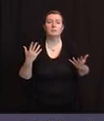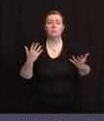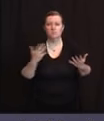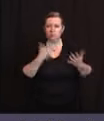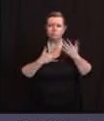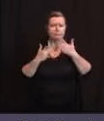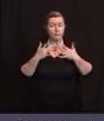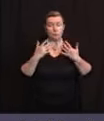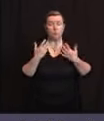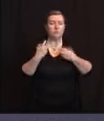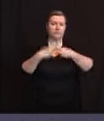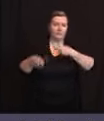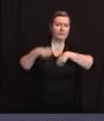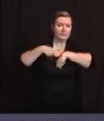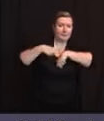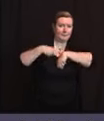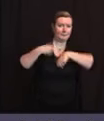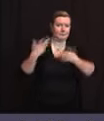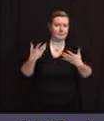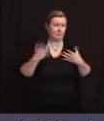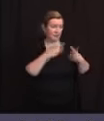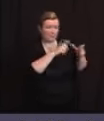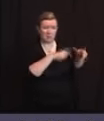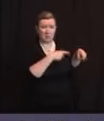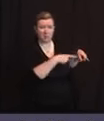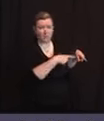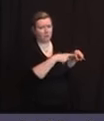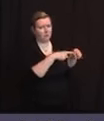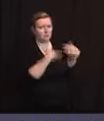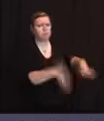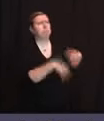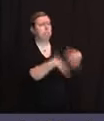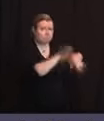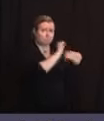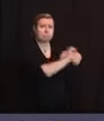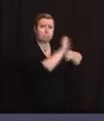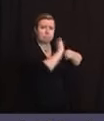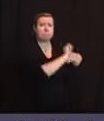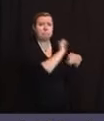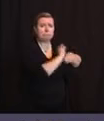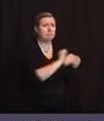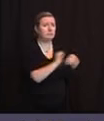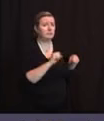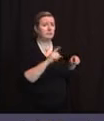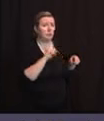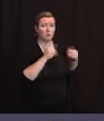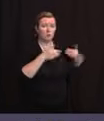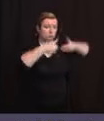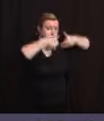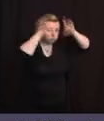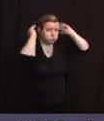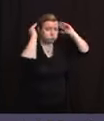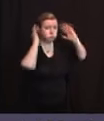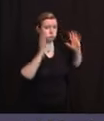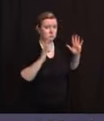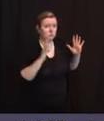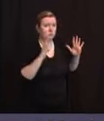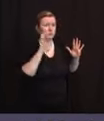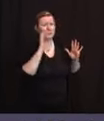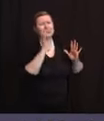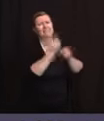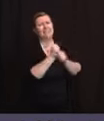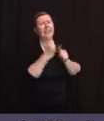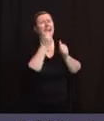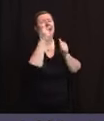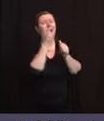also know that we've got people who could not be working any harder. This is a tsunami unlike any we've ever seen, and you'll get every single penny that's coming